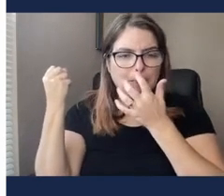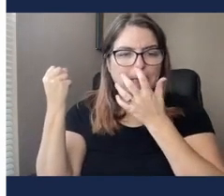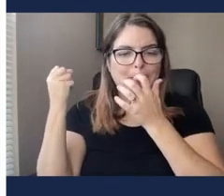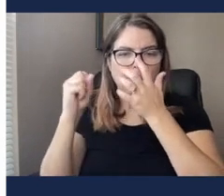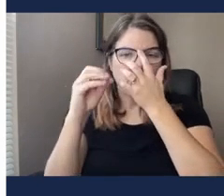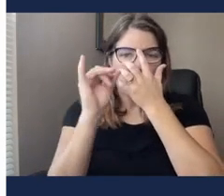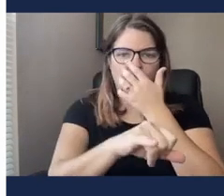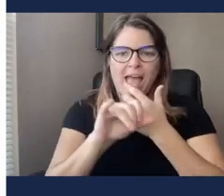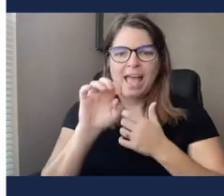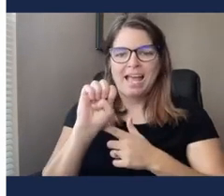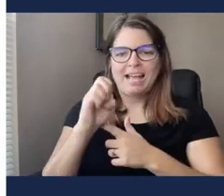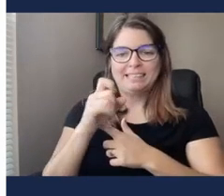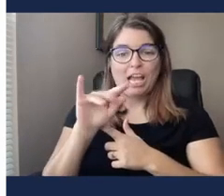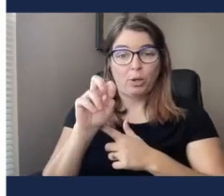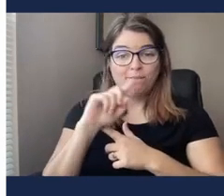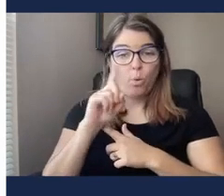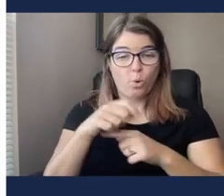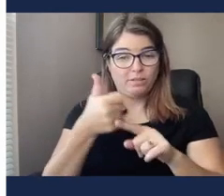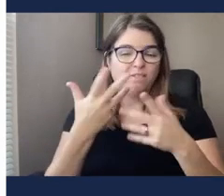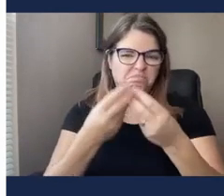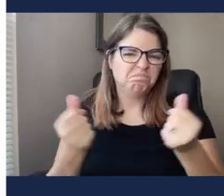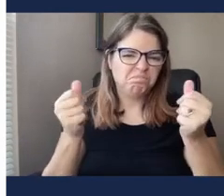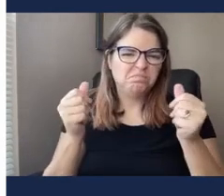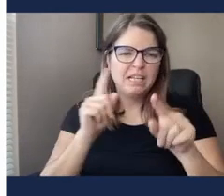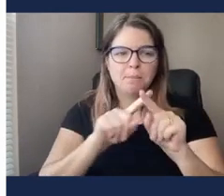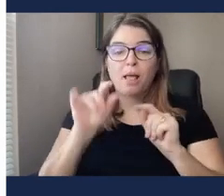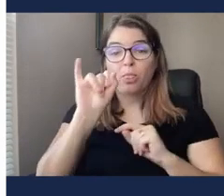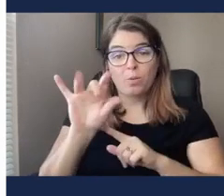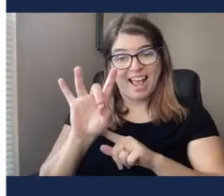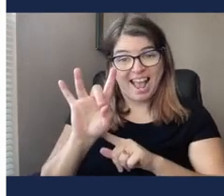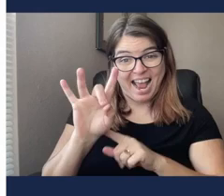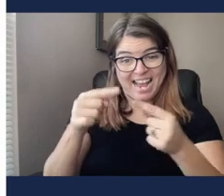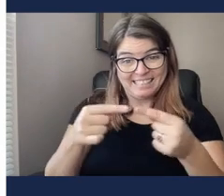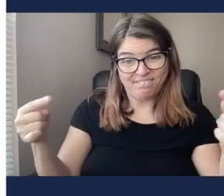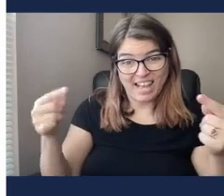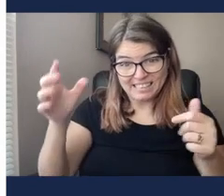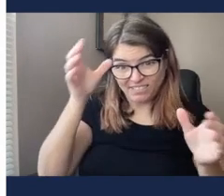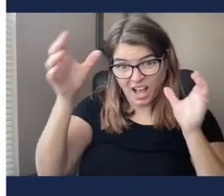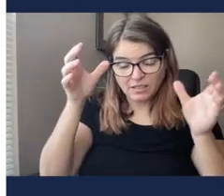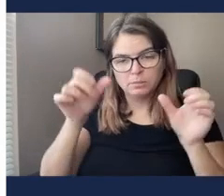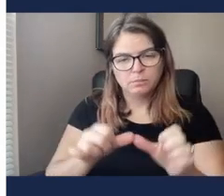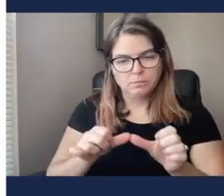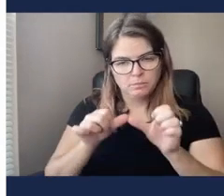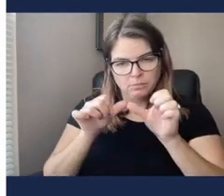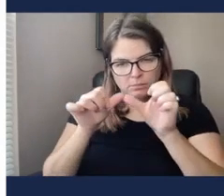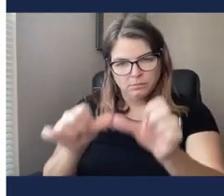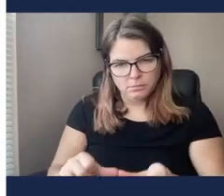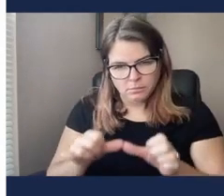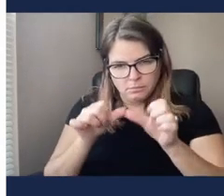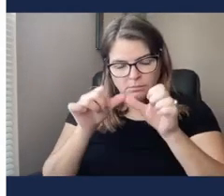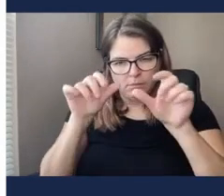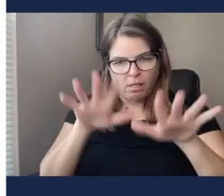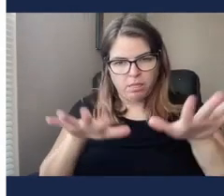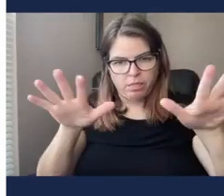order is no more. But these 8 divisive concepts went on to live 1,000 lives in state laws,